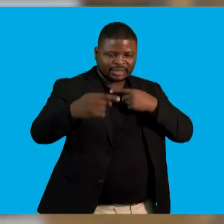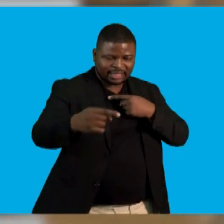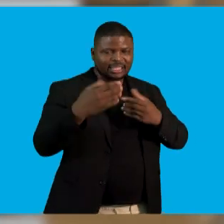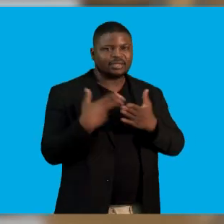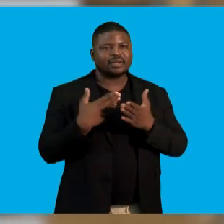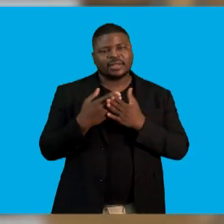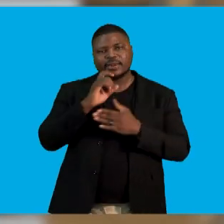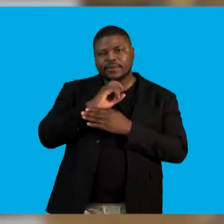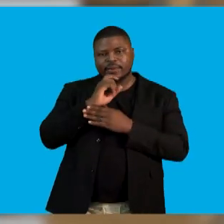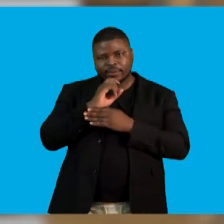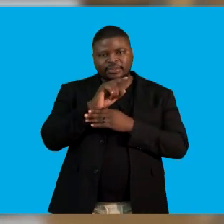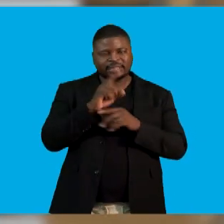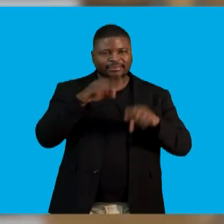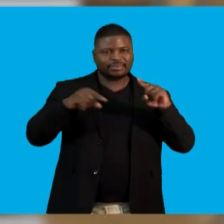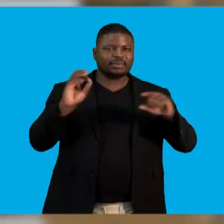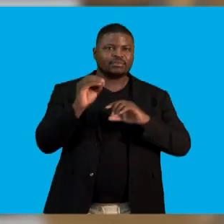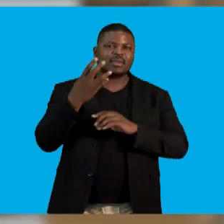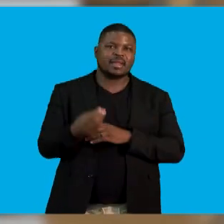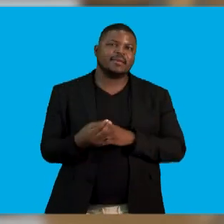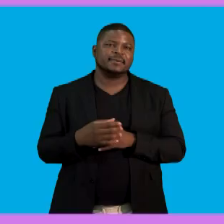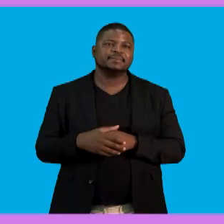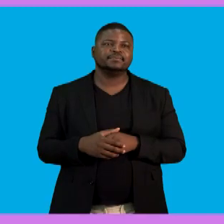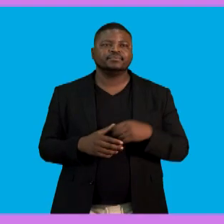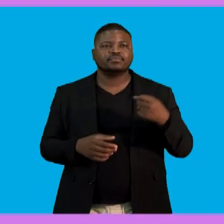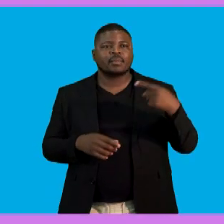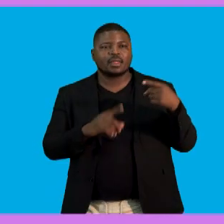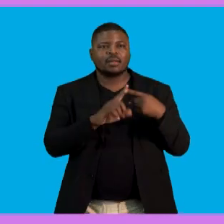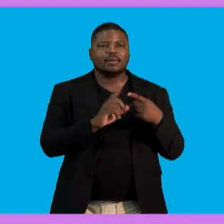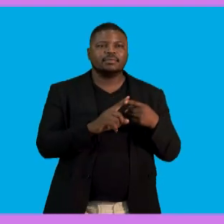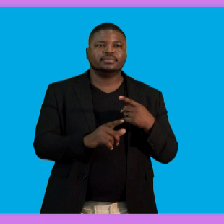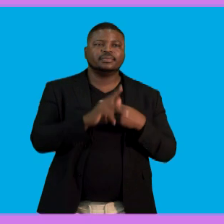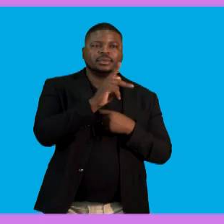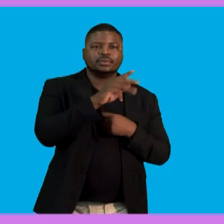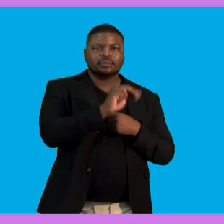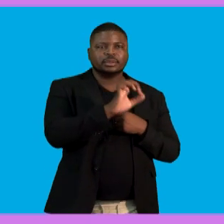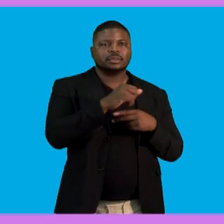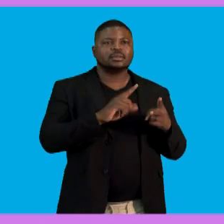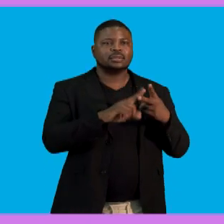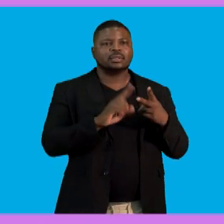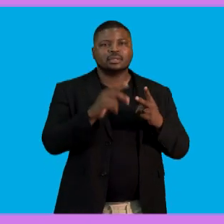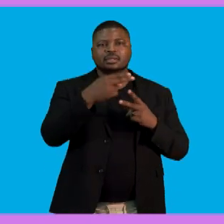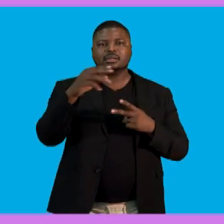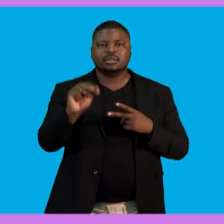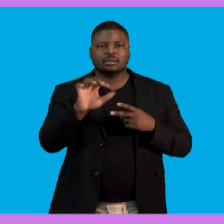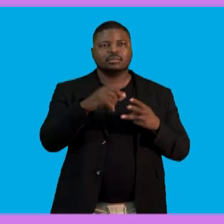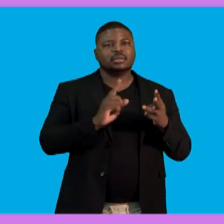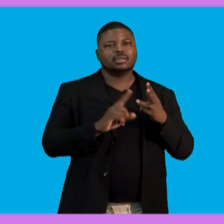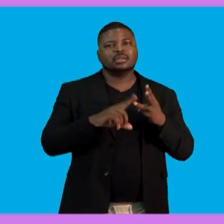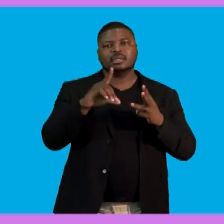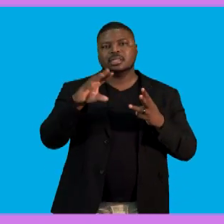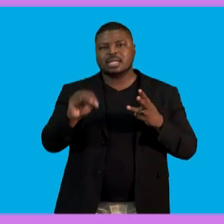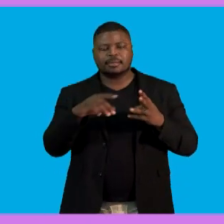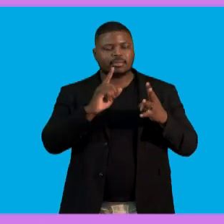and length. For an example, we have kilometers, that's number 1. We have hectometers, number 2, decameters,